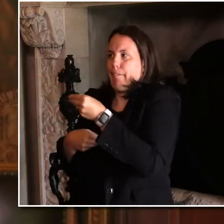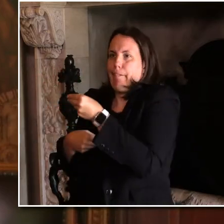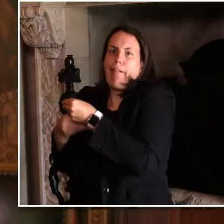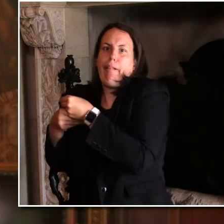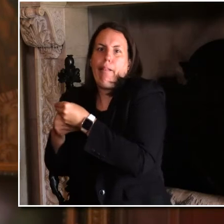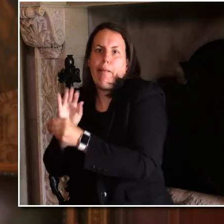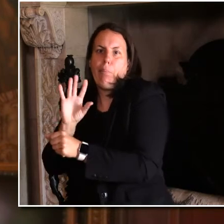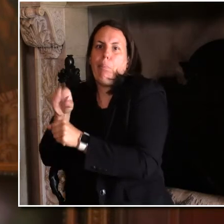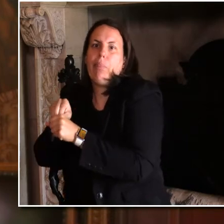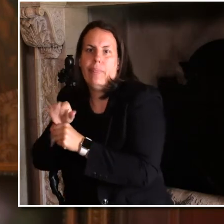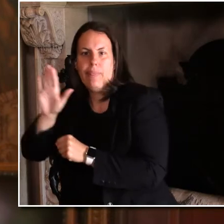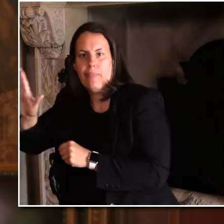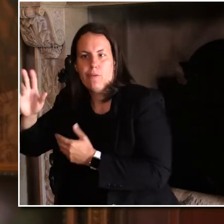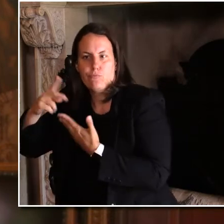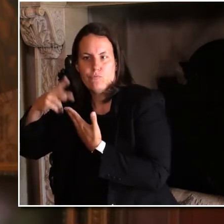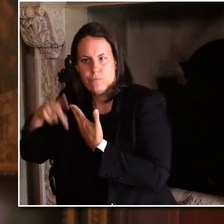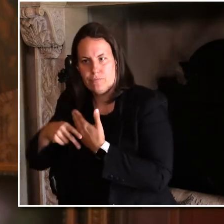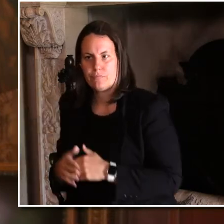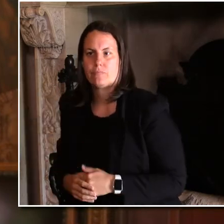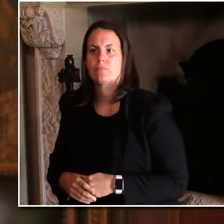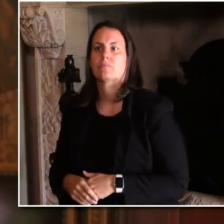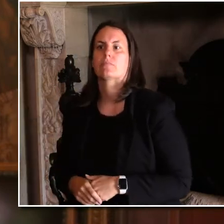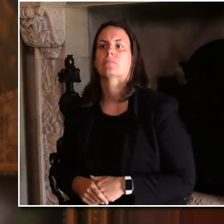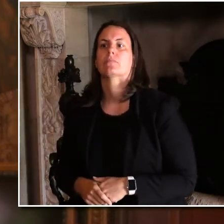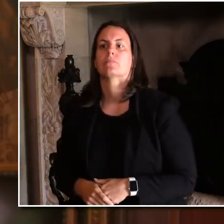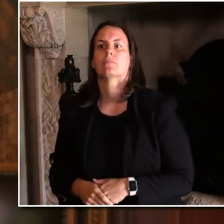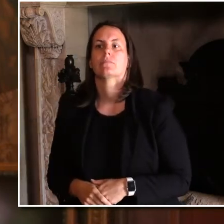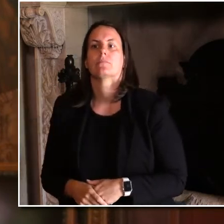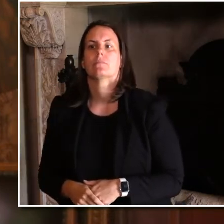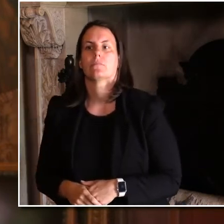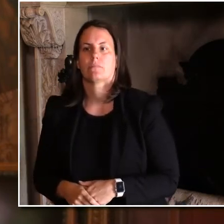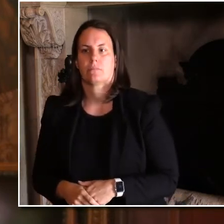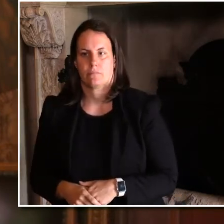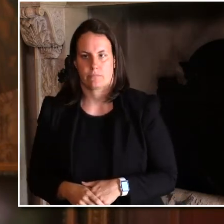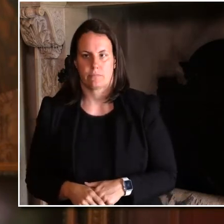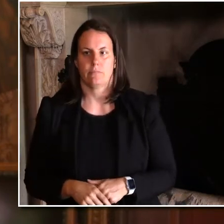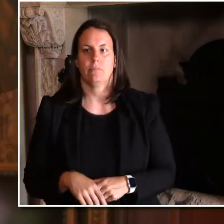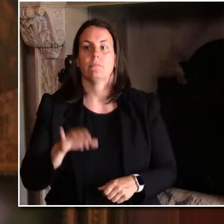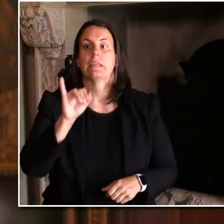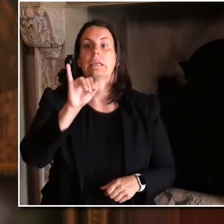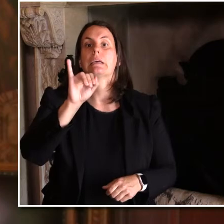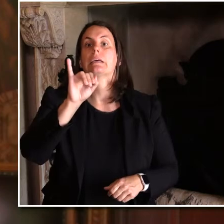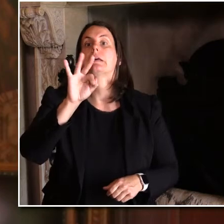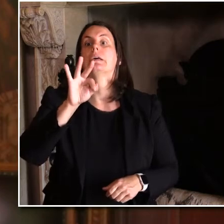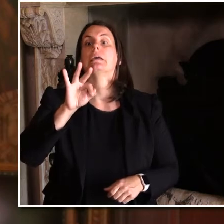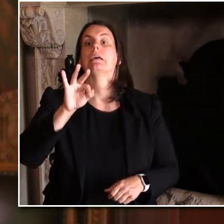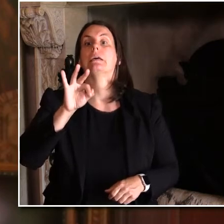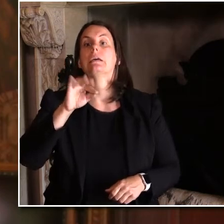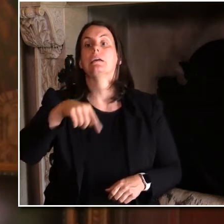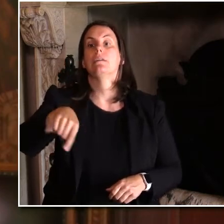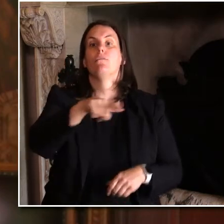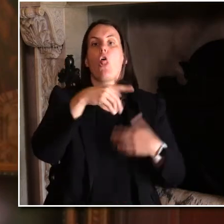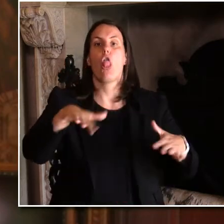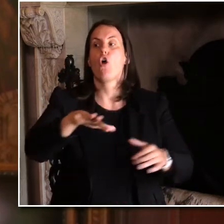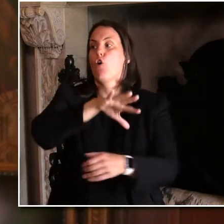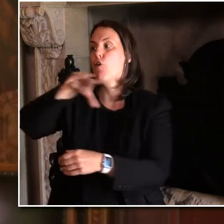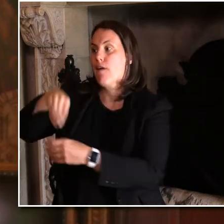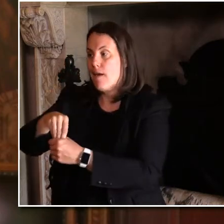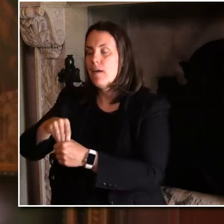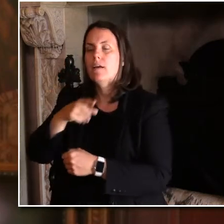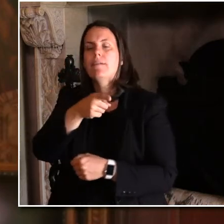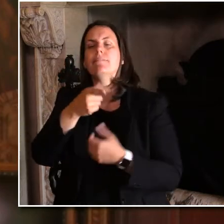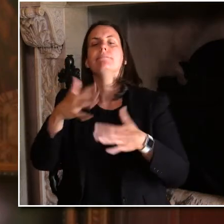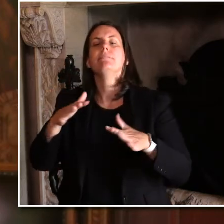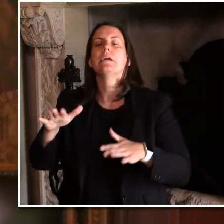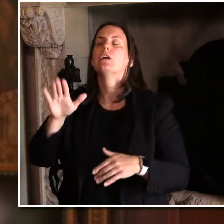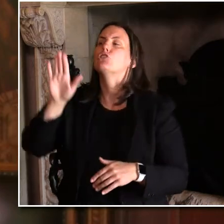pool from which the new volunteers will be taken. The advantage of doing it that way is again, it's not people who are seeking